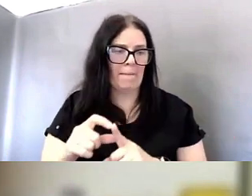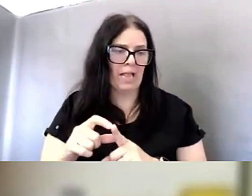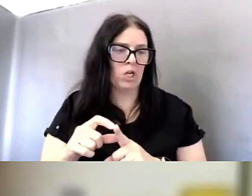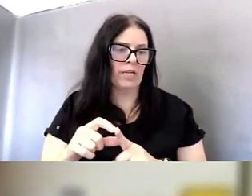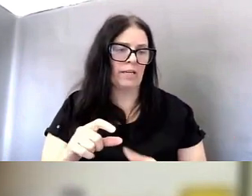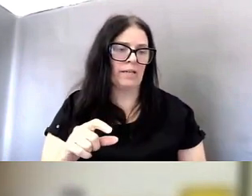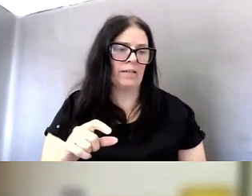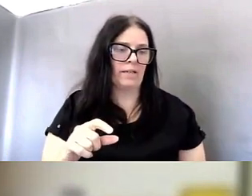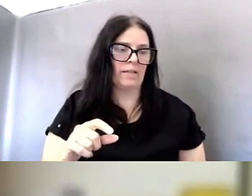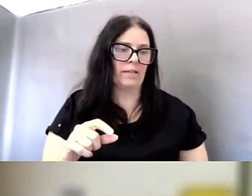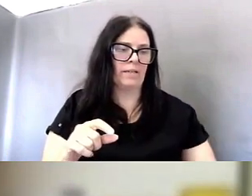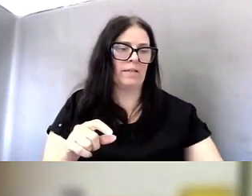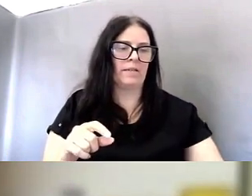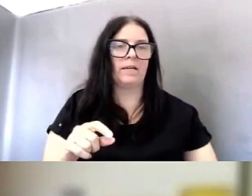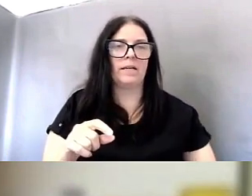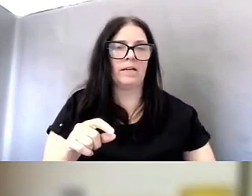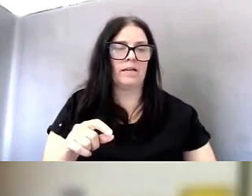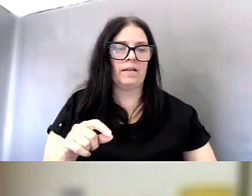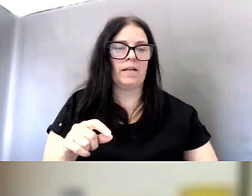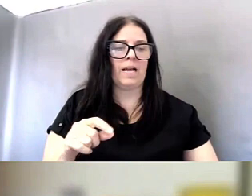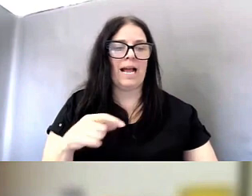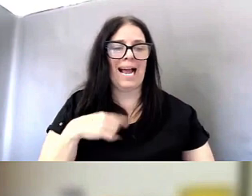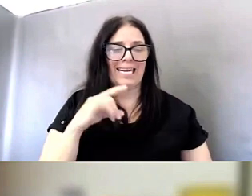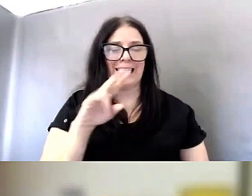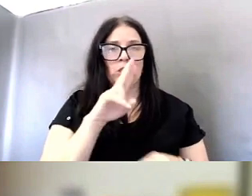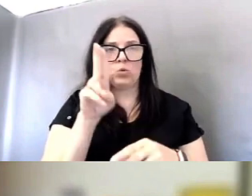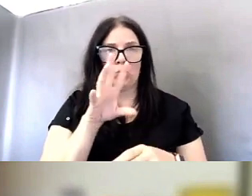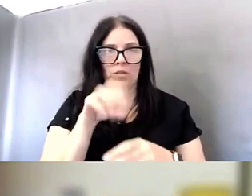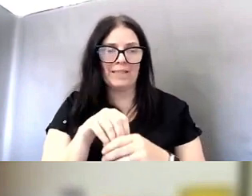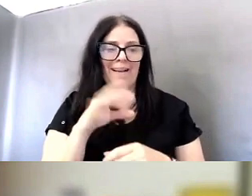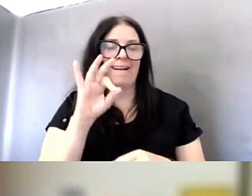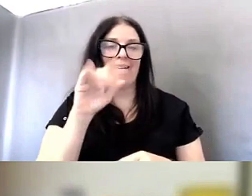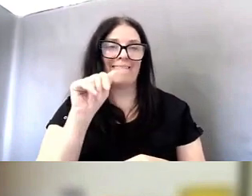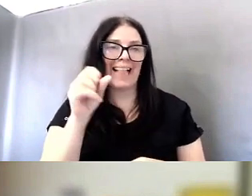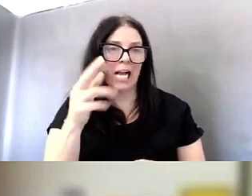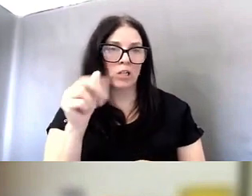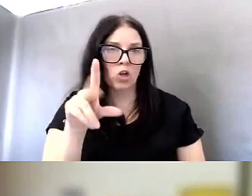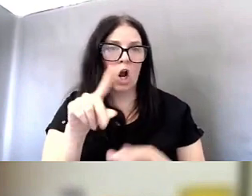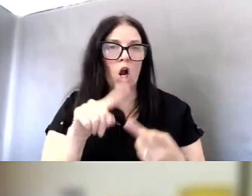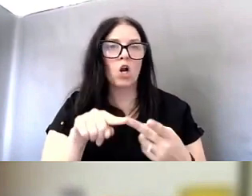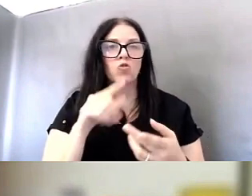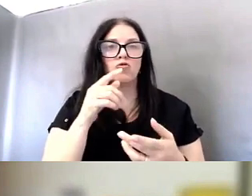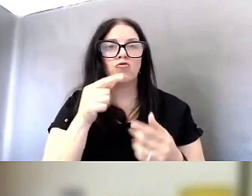incorporated flashcards, grammar, writing, and